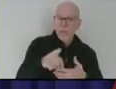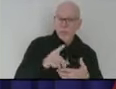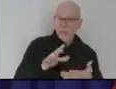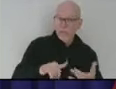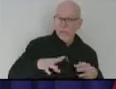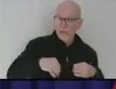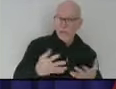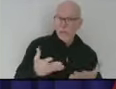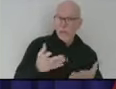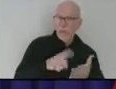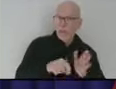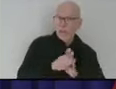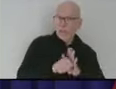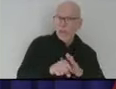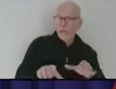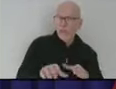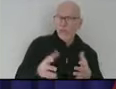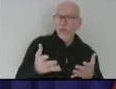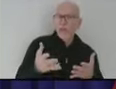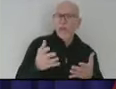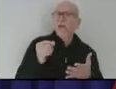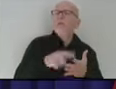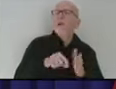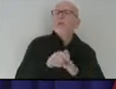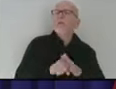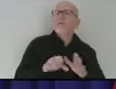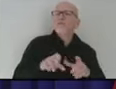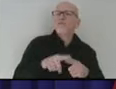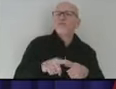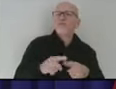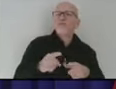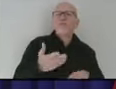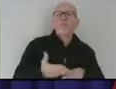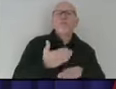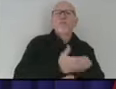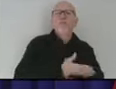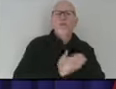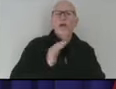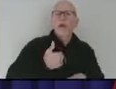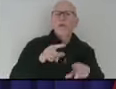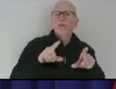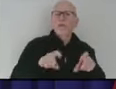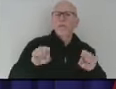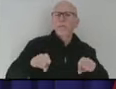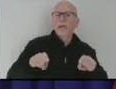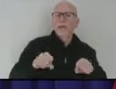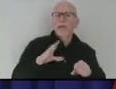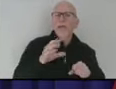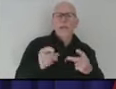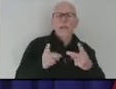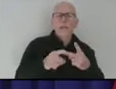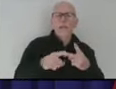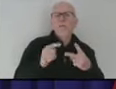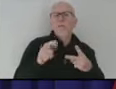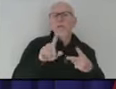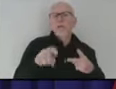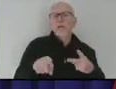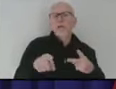in what the state is doing to, and what is the state doing to increase the testing capacity? And then just a quick question on